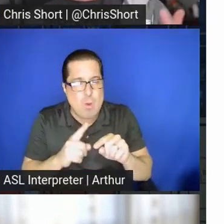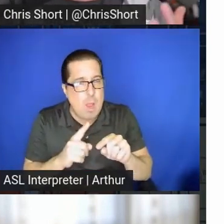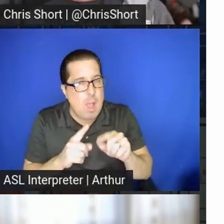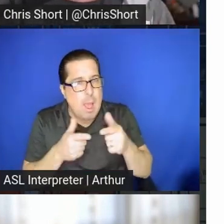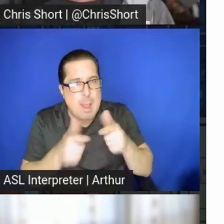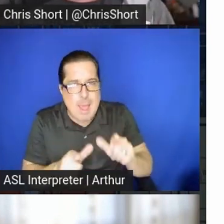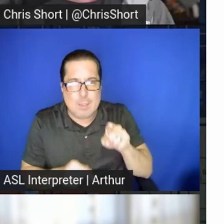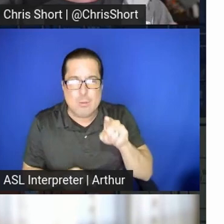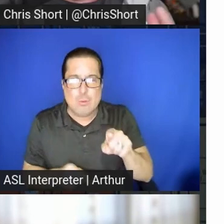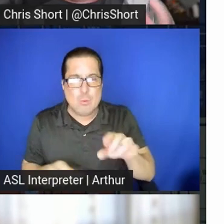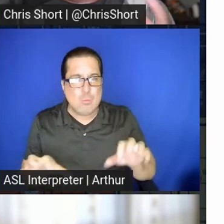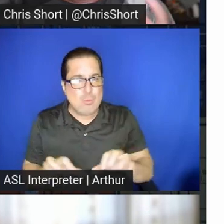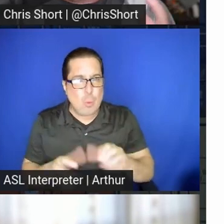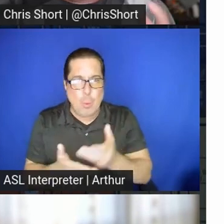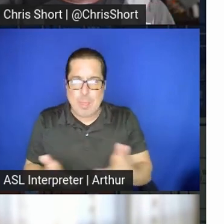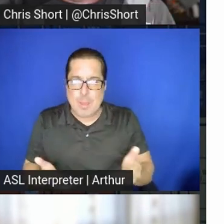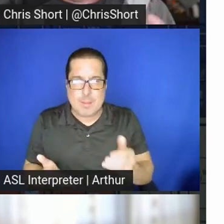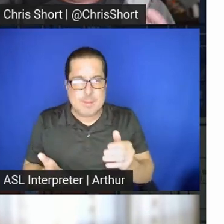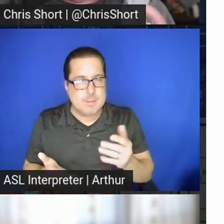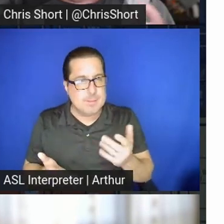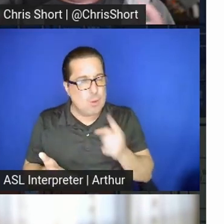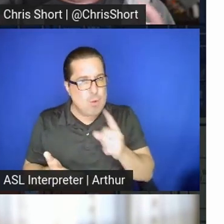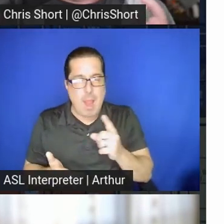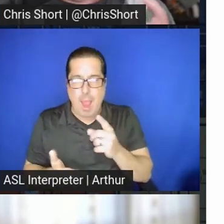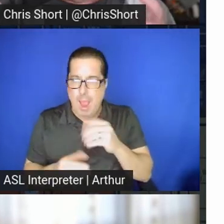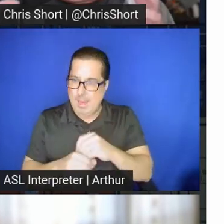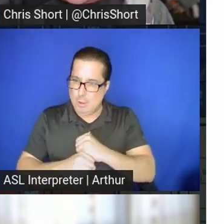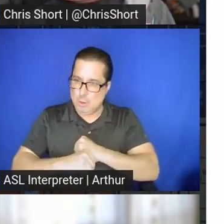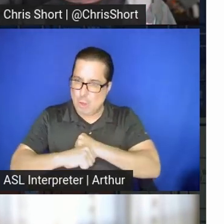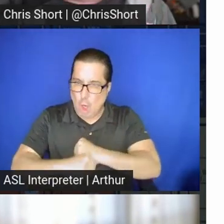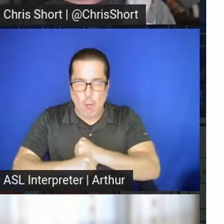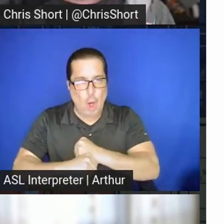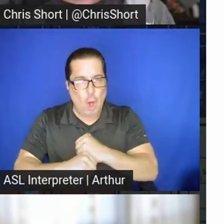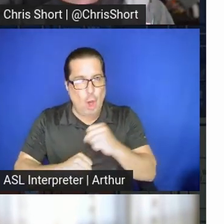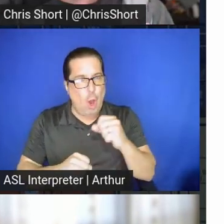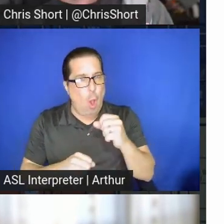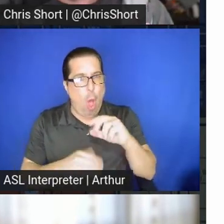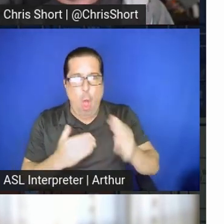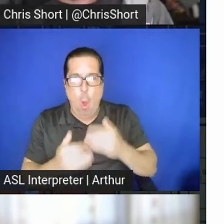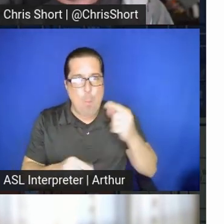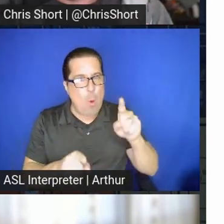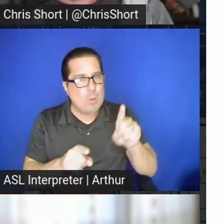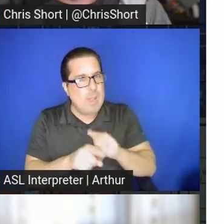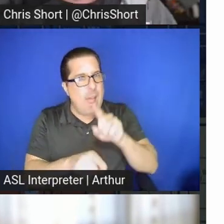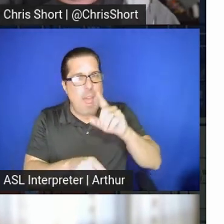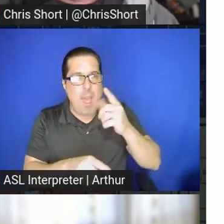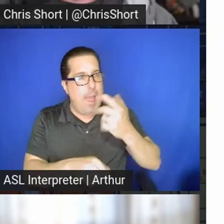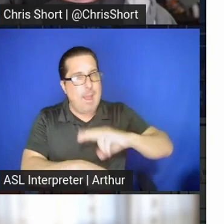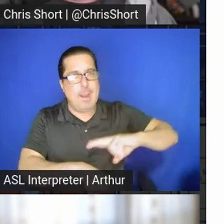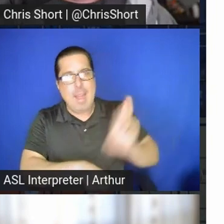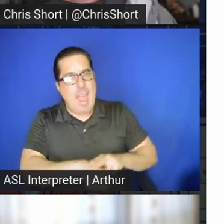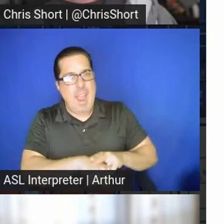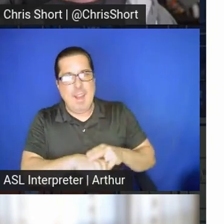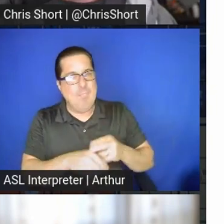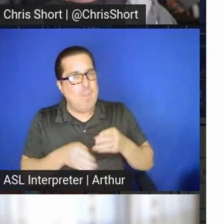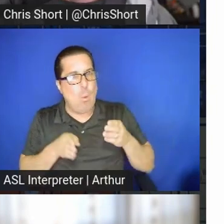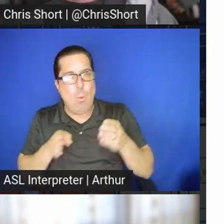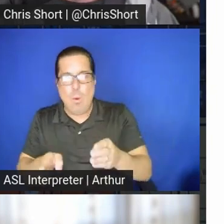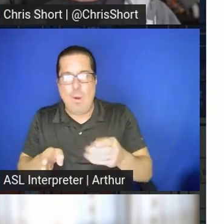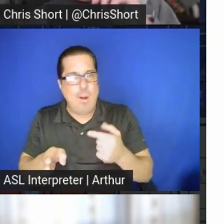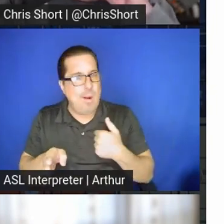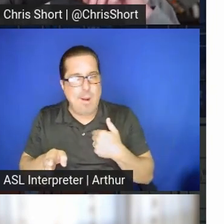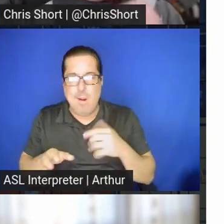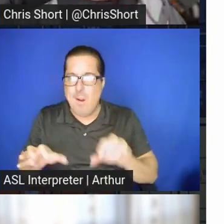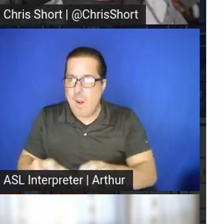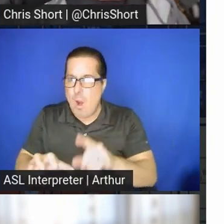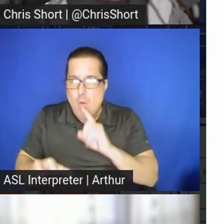you do things in a secure and almost like native fashion to secure your cluster. It's really nice. Yeah,